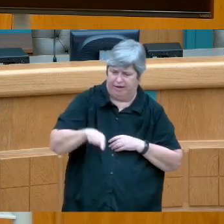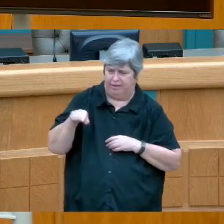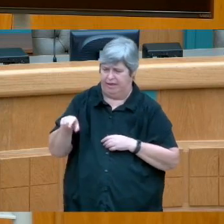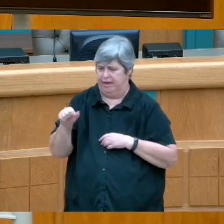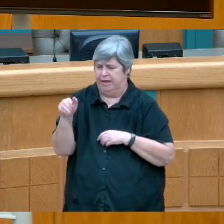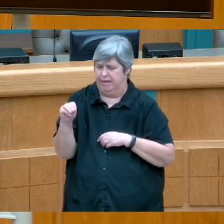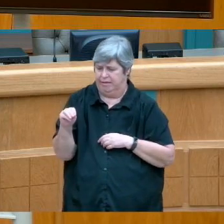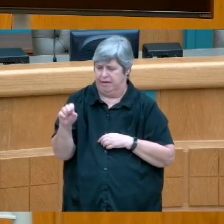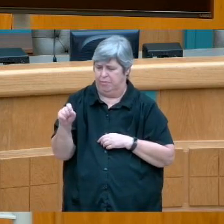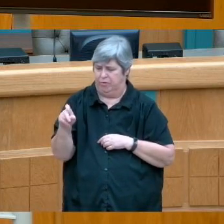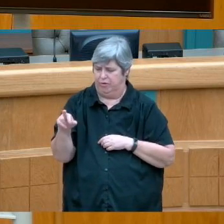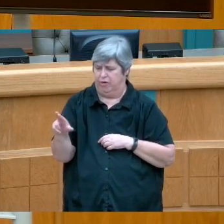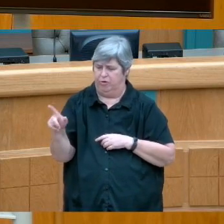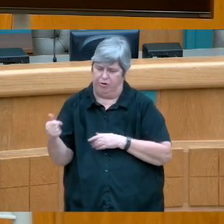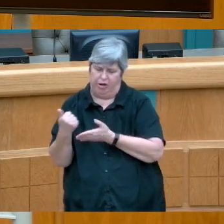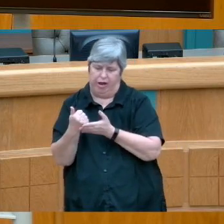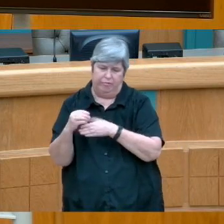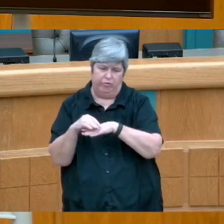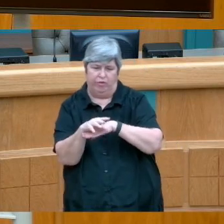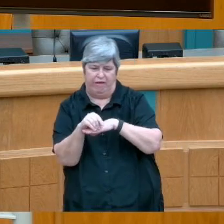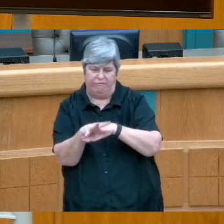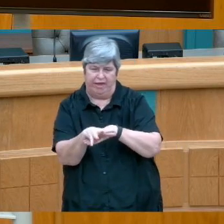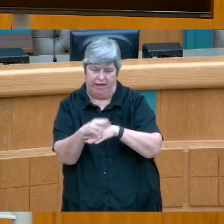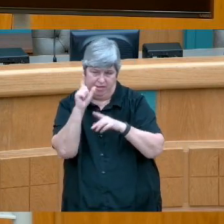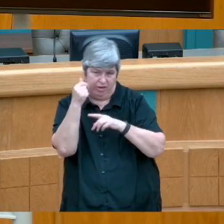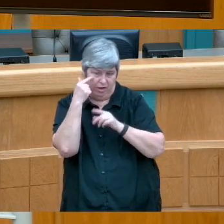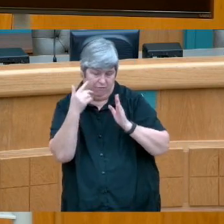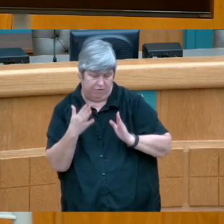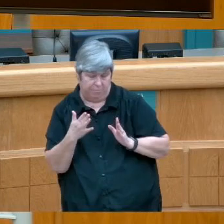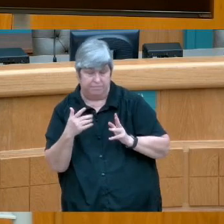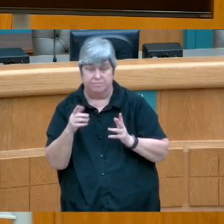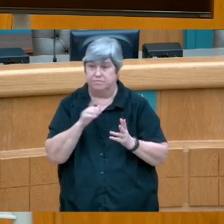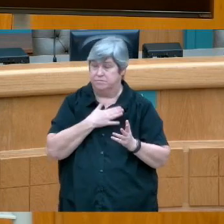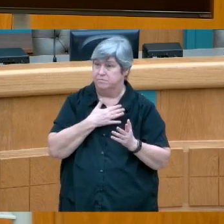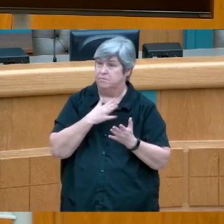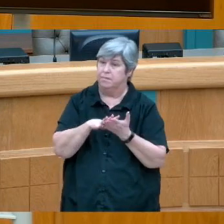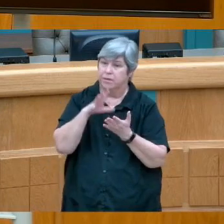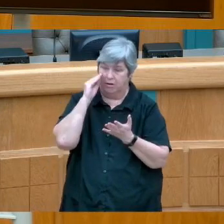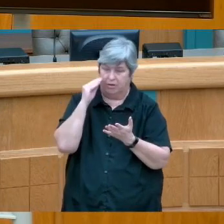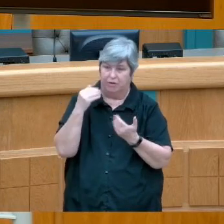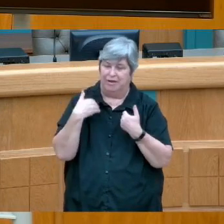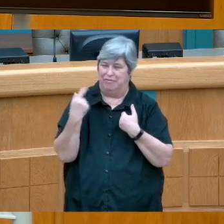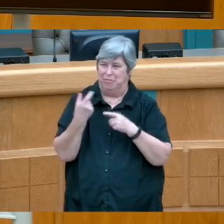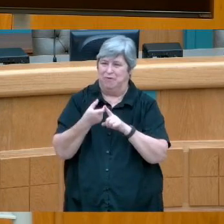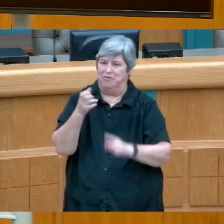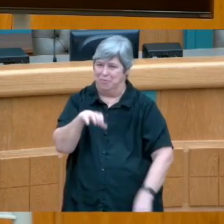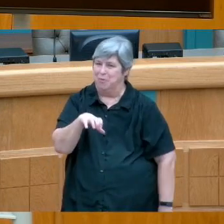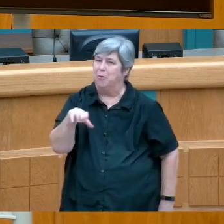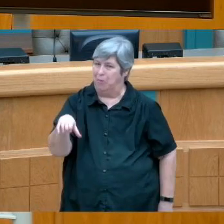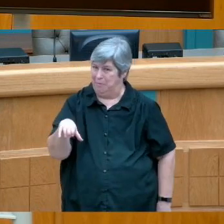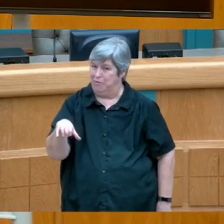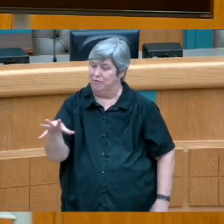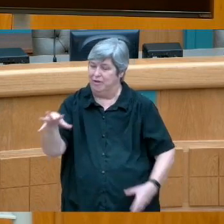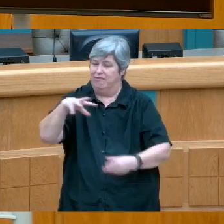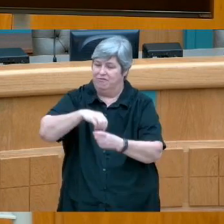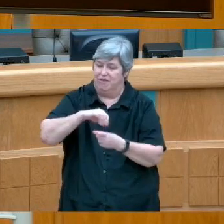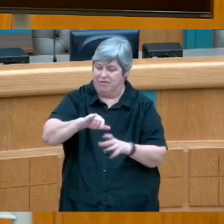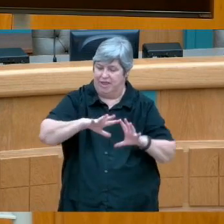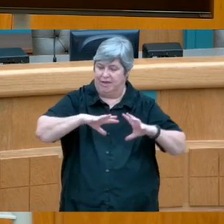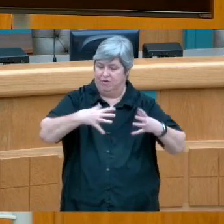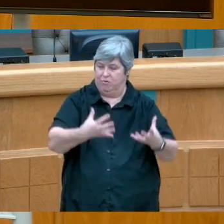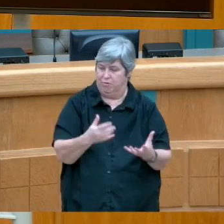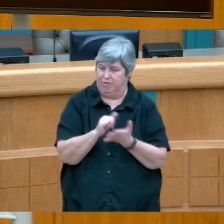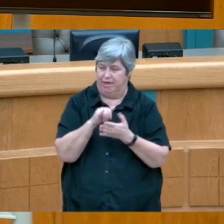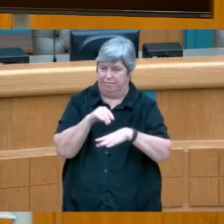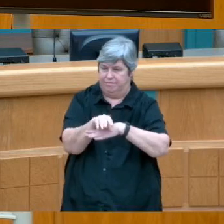Texas that are helping to advise the governor. And we were glad to learn that we have somebody right here from Corpus Christi that's on that team that's advising